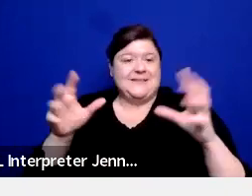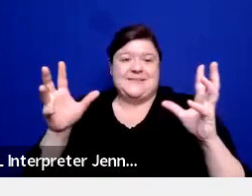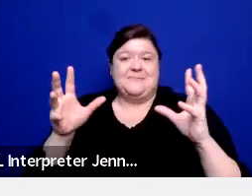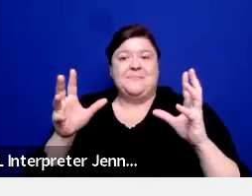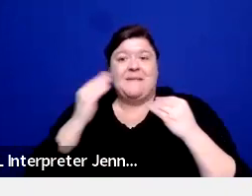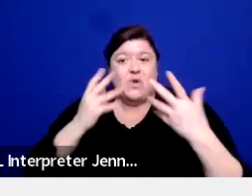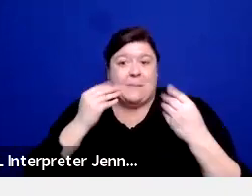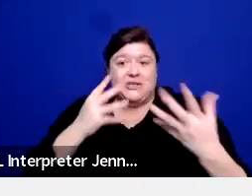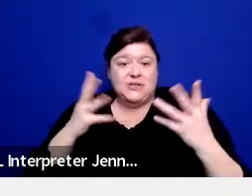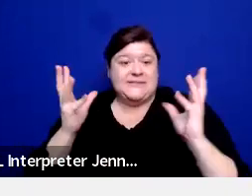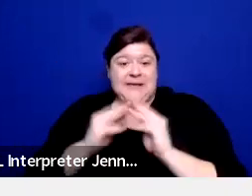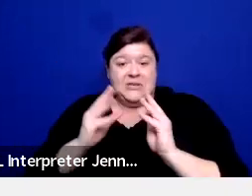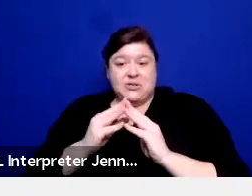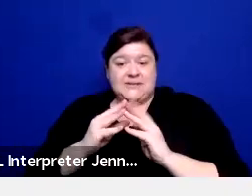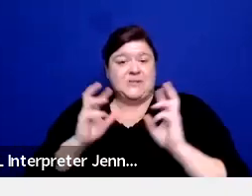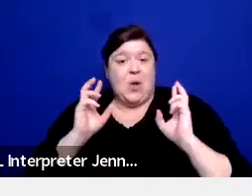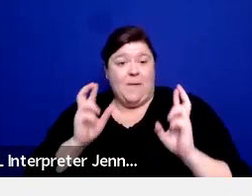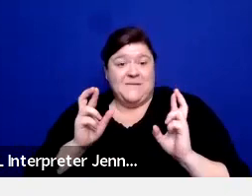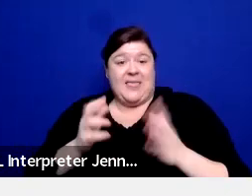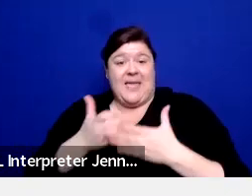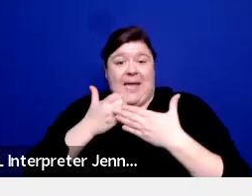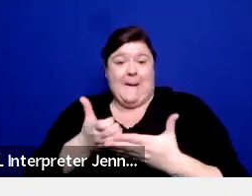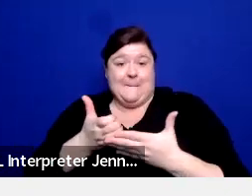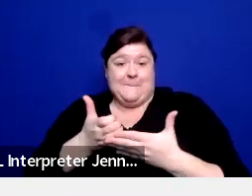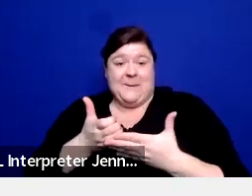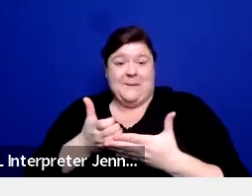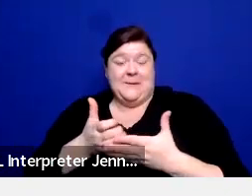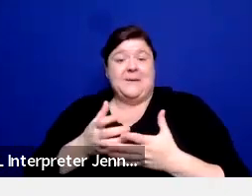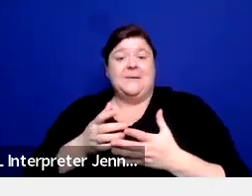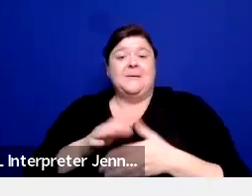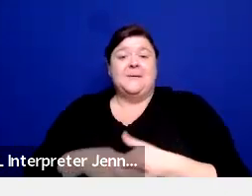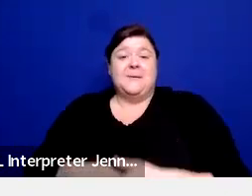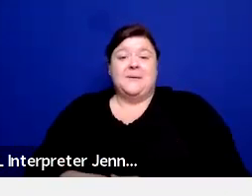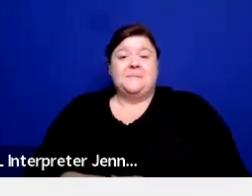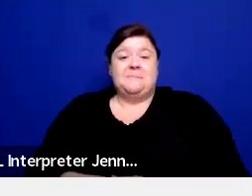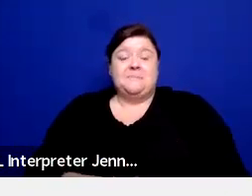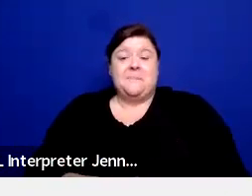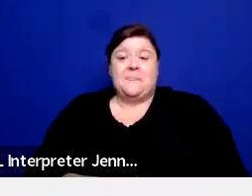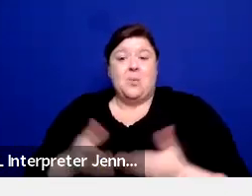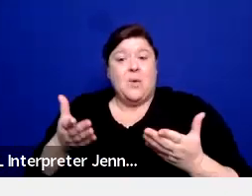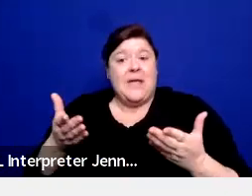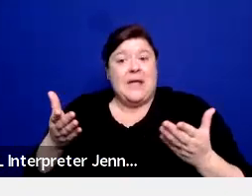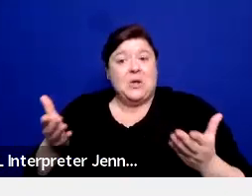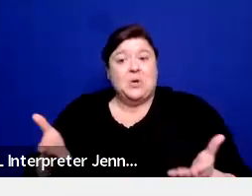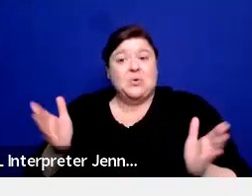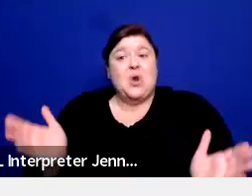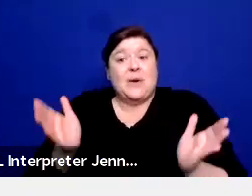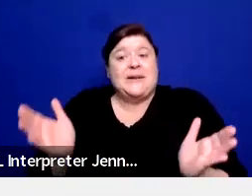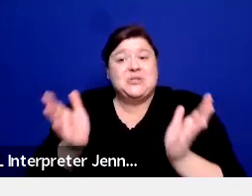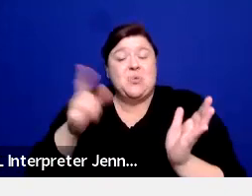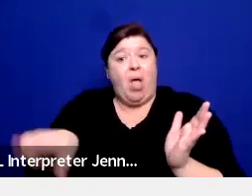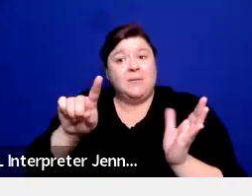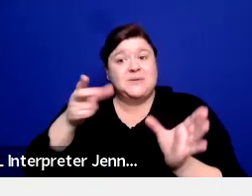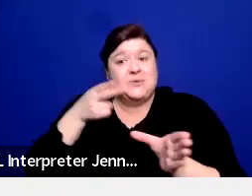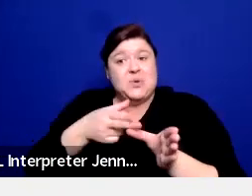Hopefully they are of help in some ways. And we just also encourage you to encourage your colleagues and peers to join